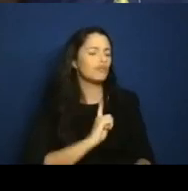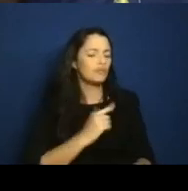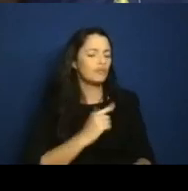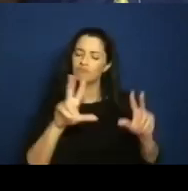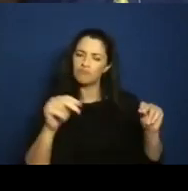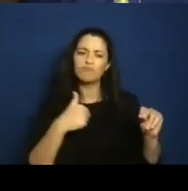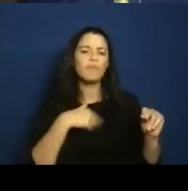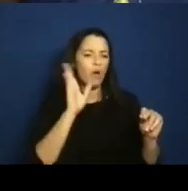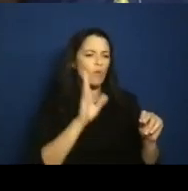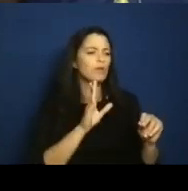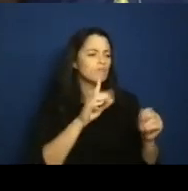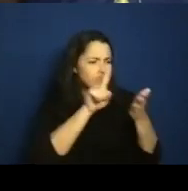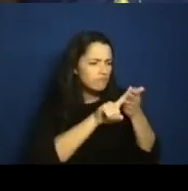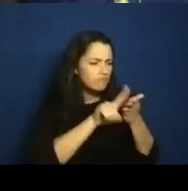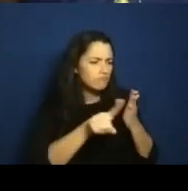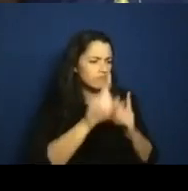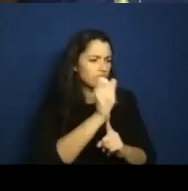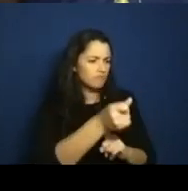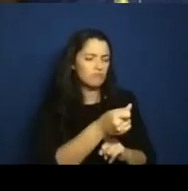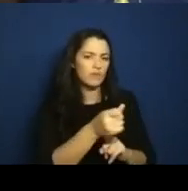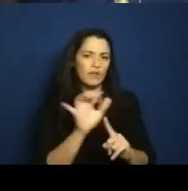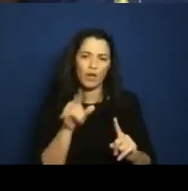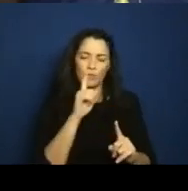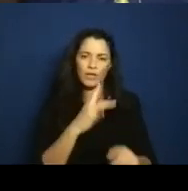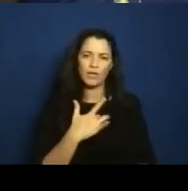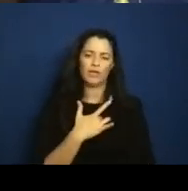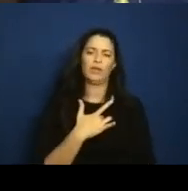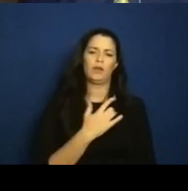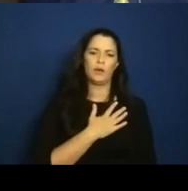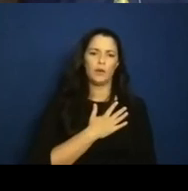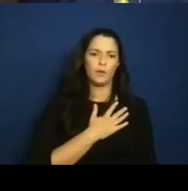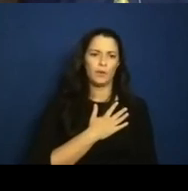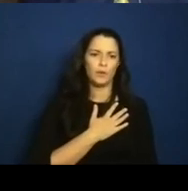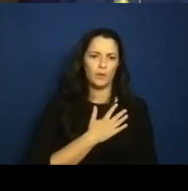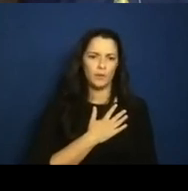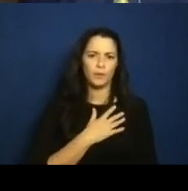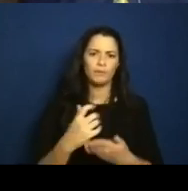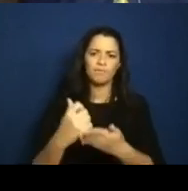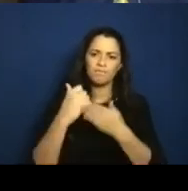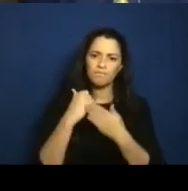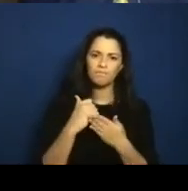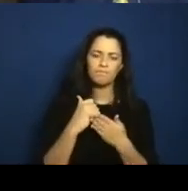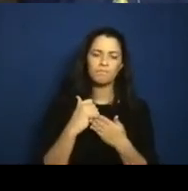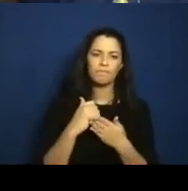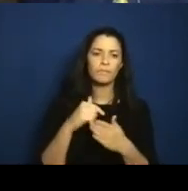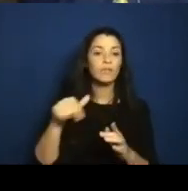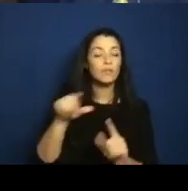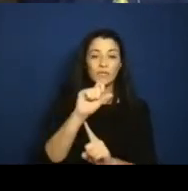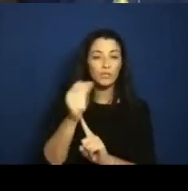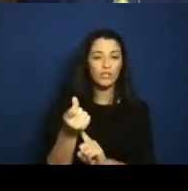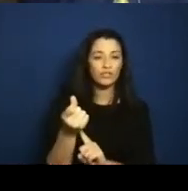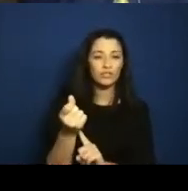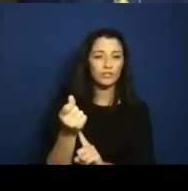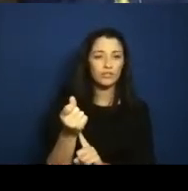situation. That came through a lot for me. So in these situations where